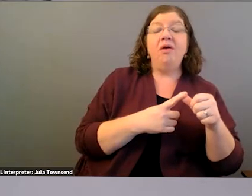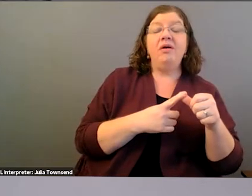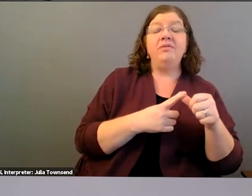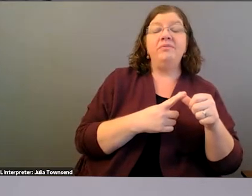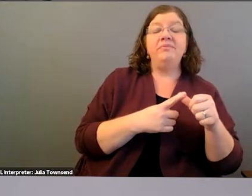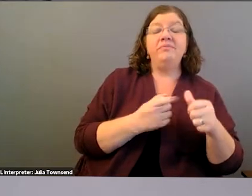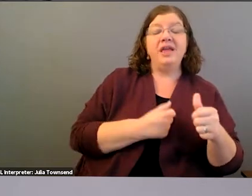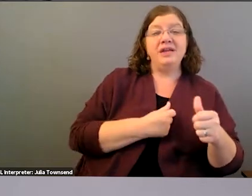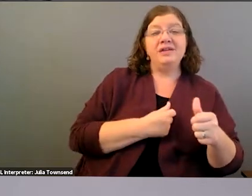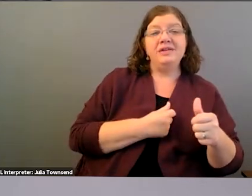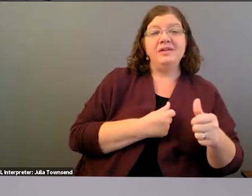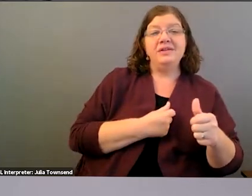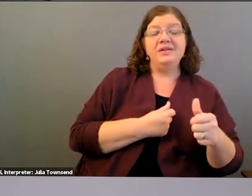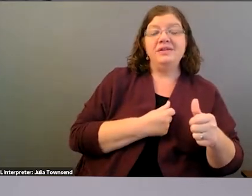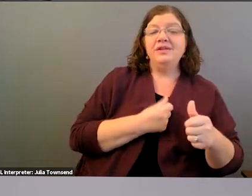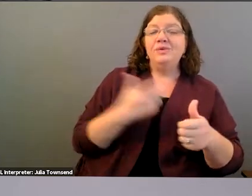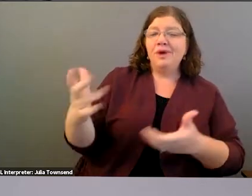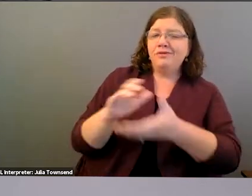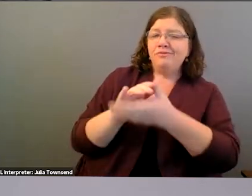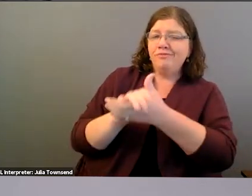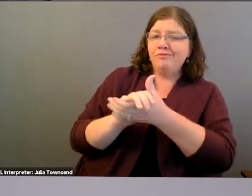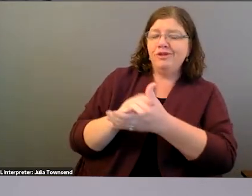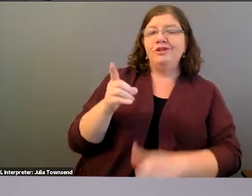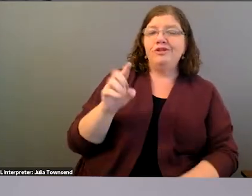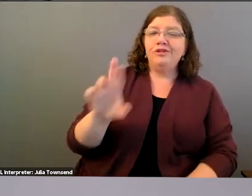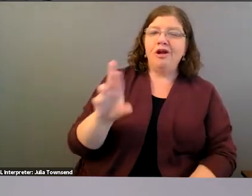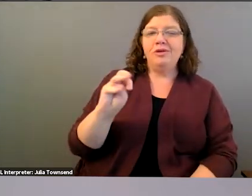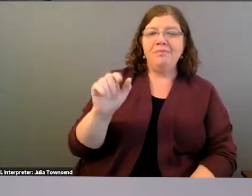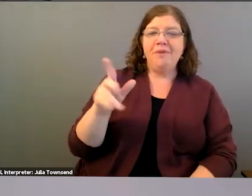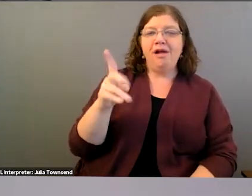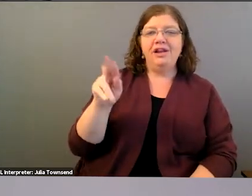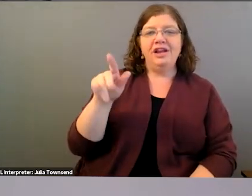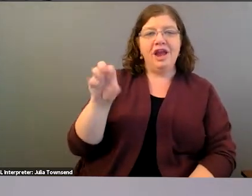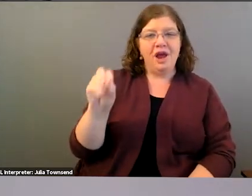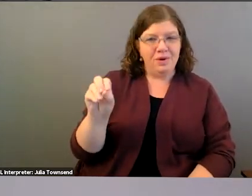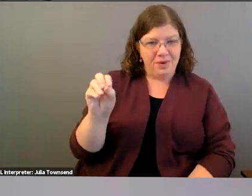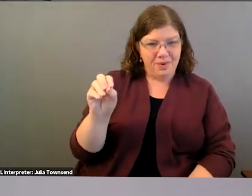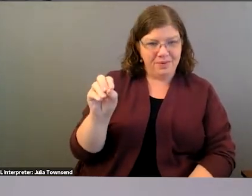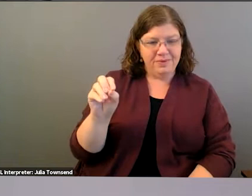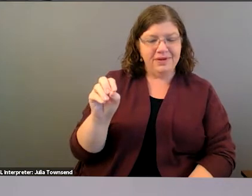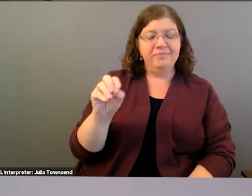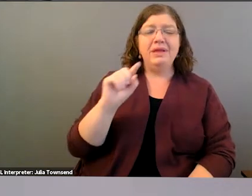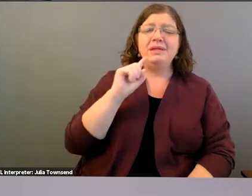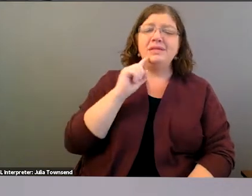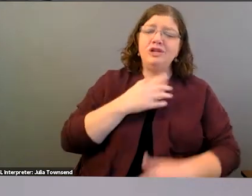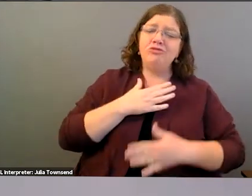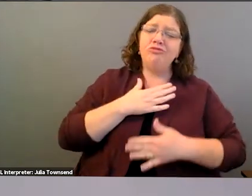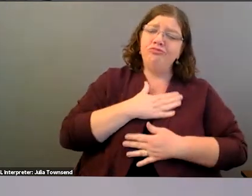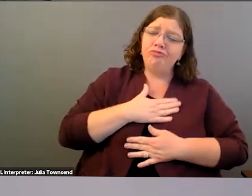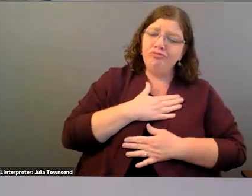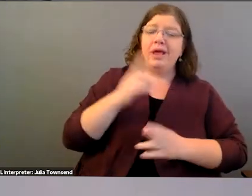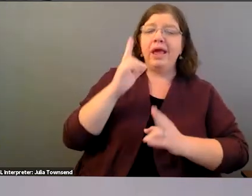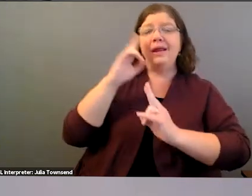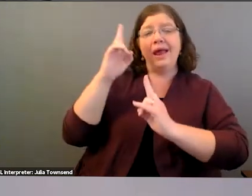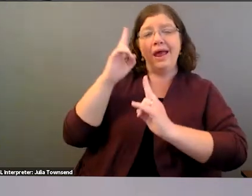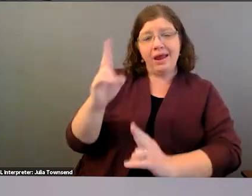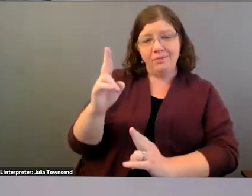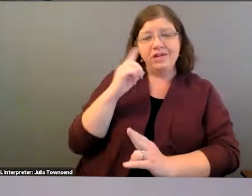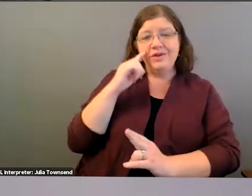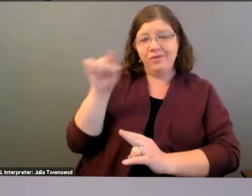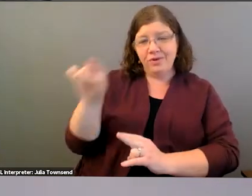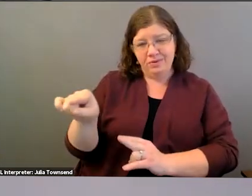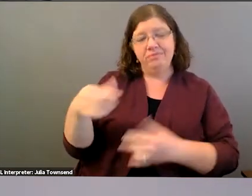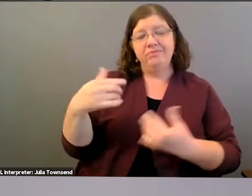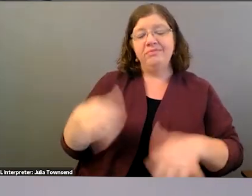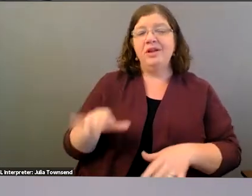express myself to Dr. Maldonado and in sincere appreciation and admiration for you.